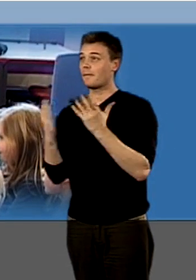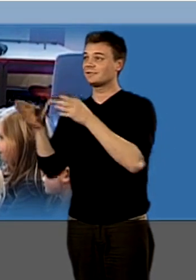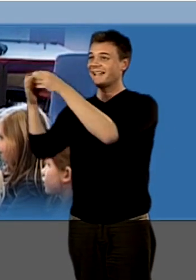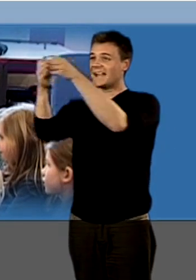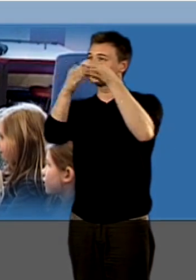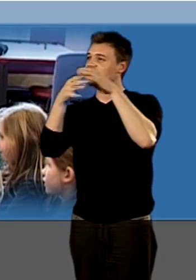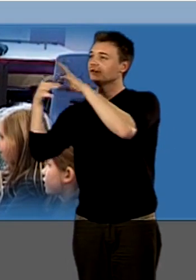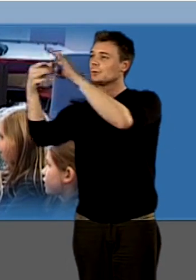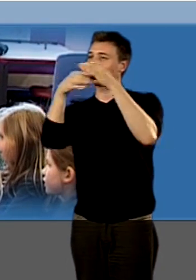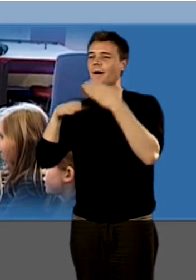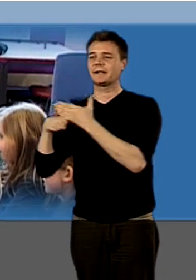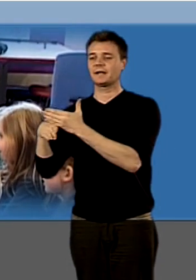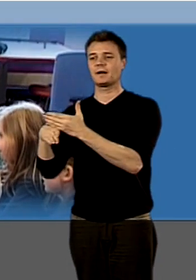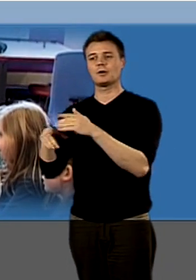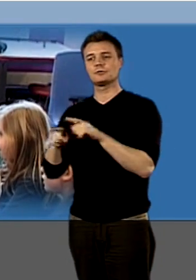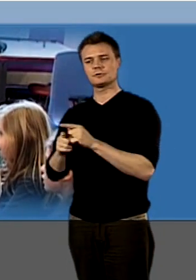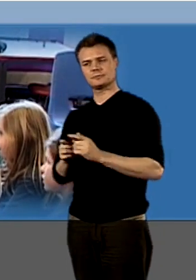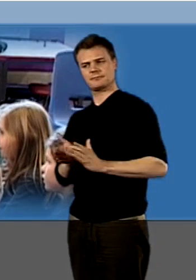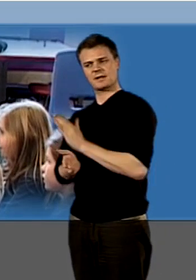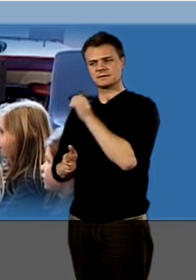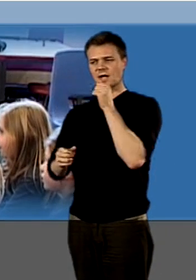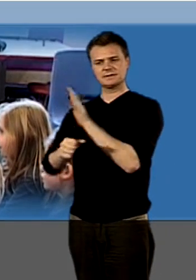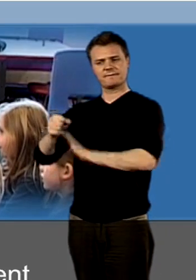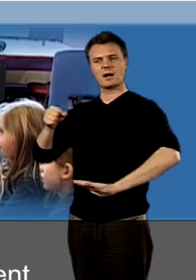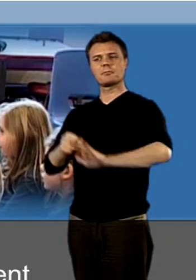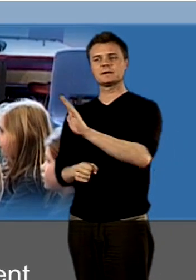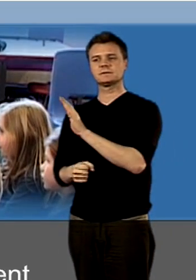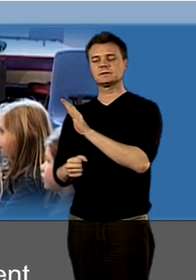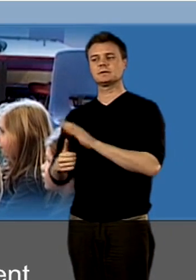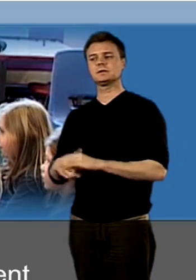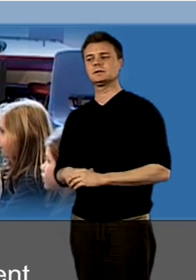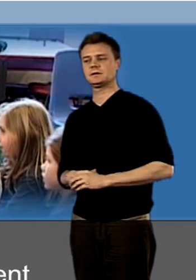multi-agency working, a pleasant physical environment,